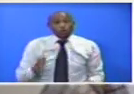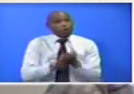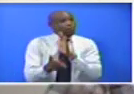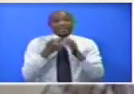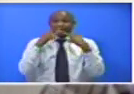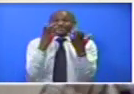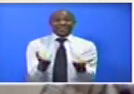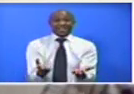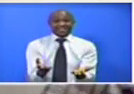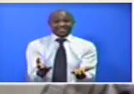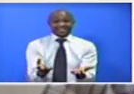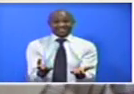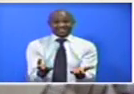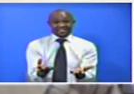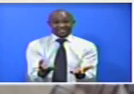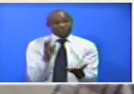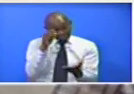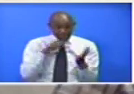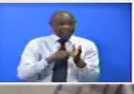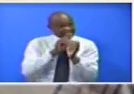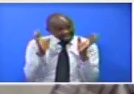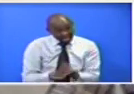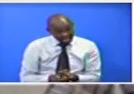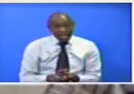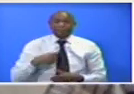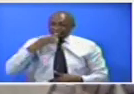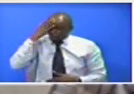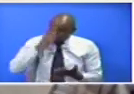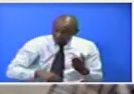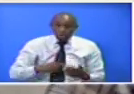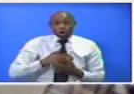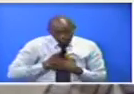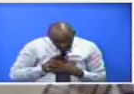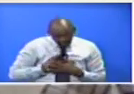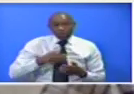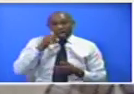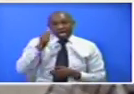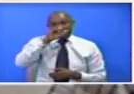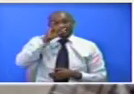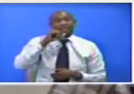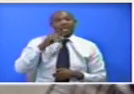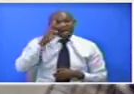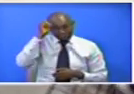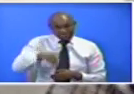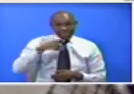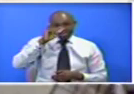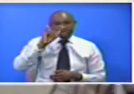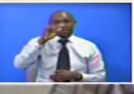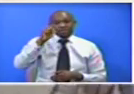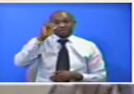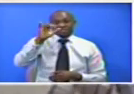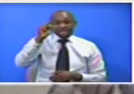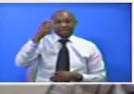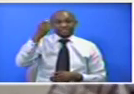alitangazwa. You're getting my point? Yes. The only thing I know is that Honorable Mondi Anyanga, MP Nyateke, is